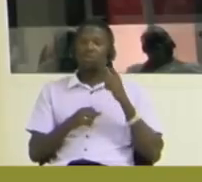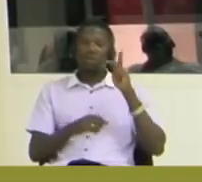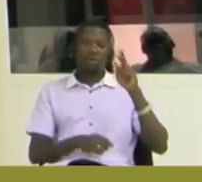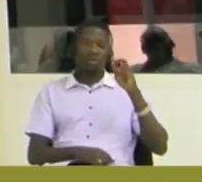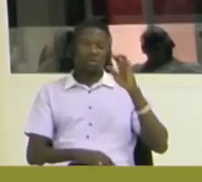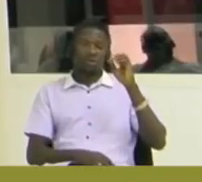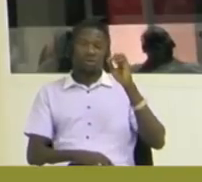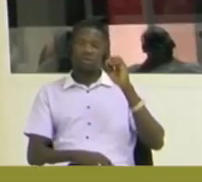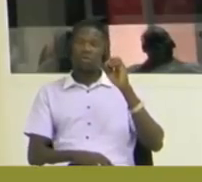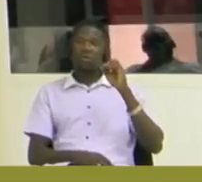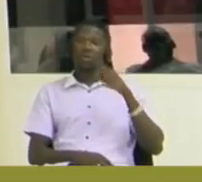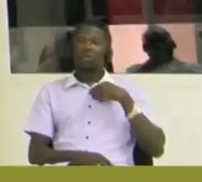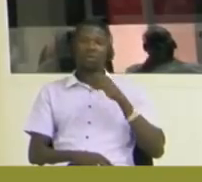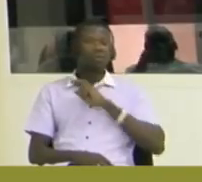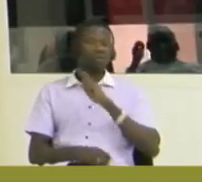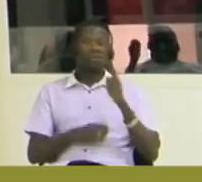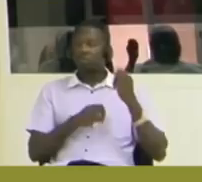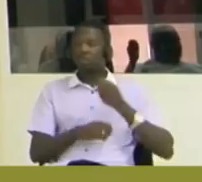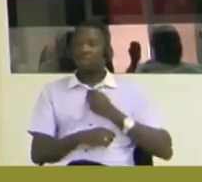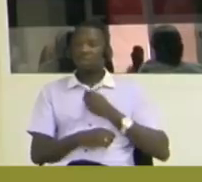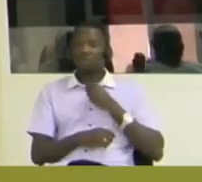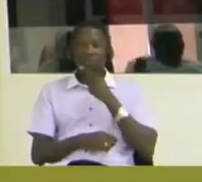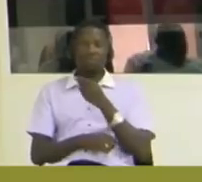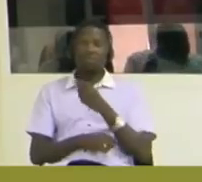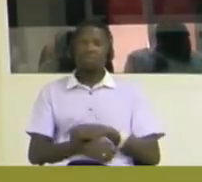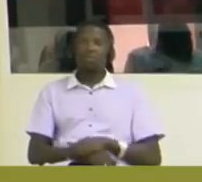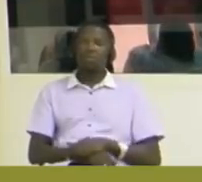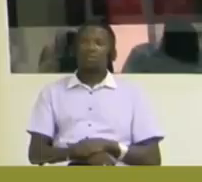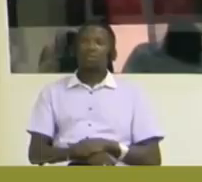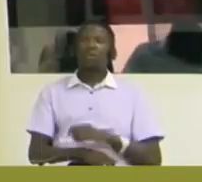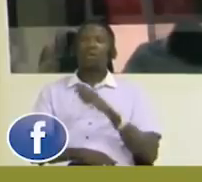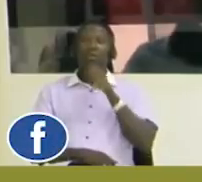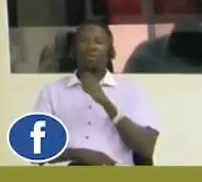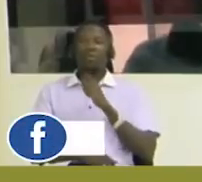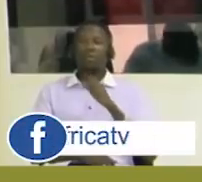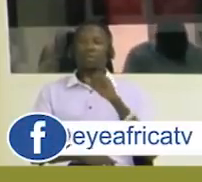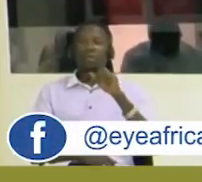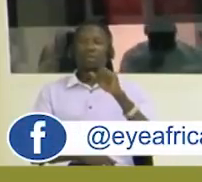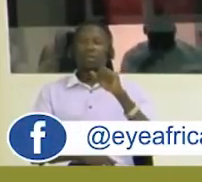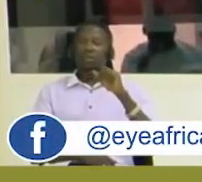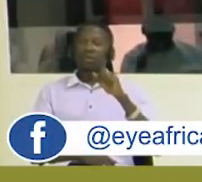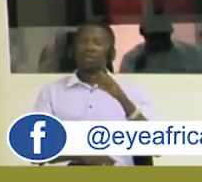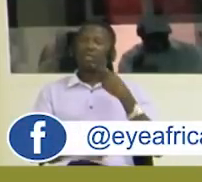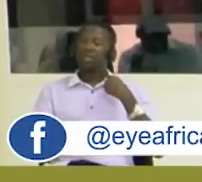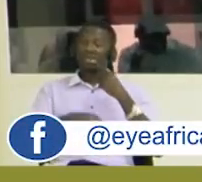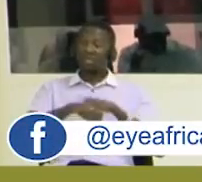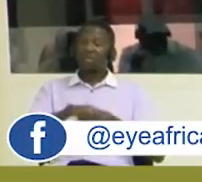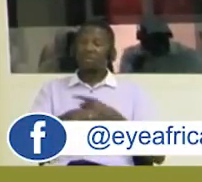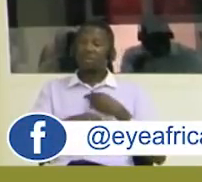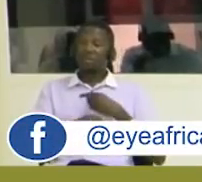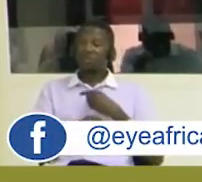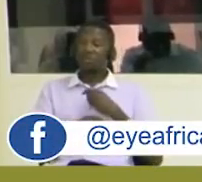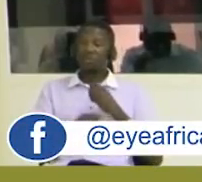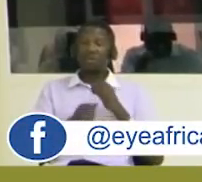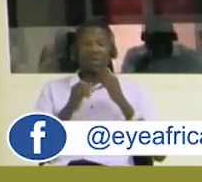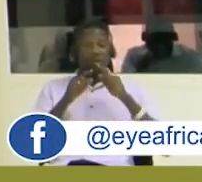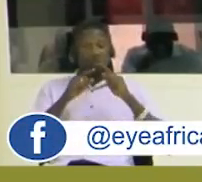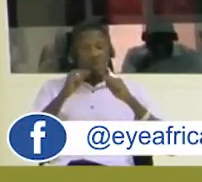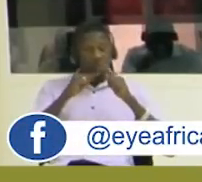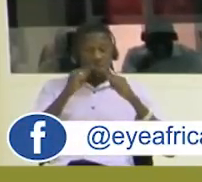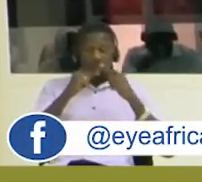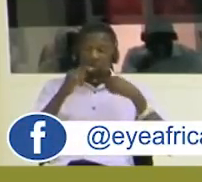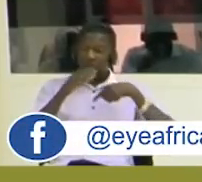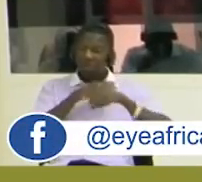him. Mr. Singhateh, at that time, there was a rumor in town, very rife rumor, and